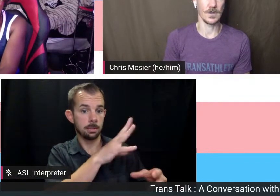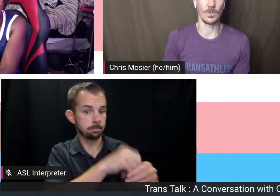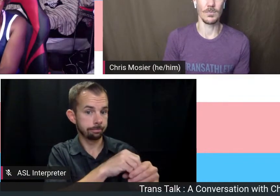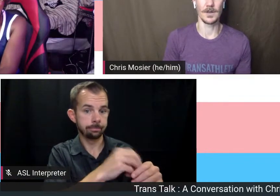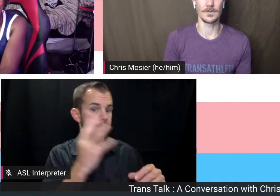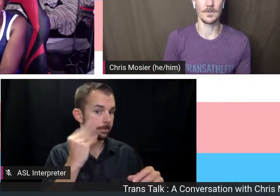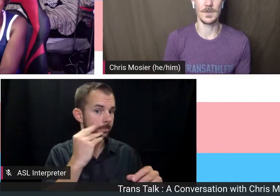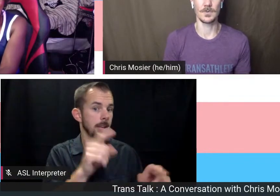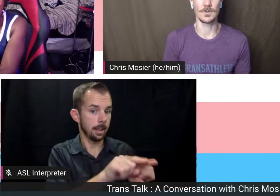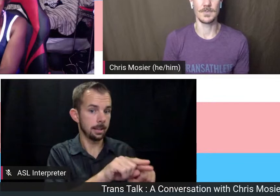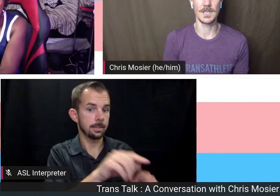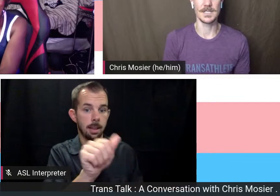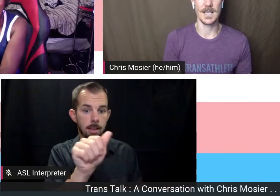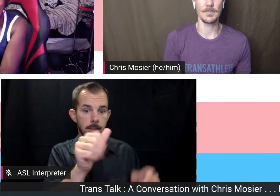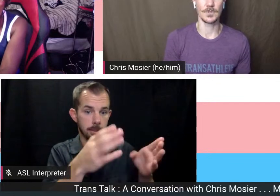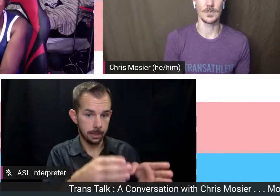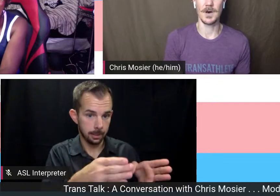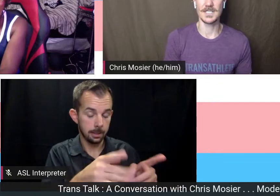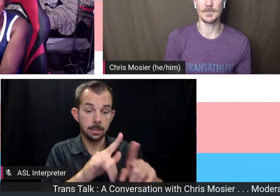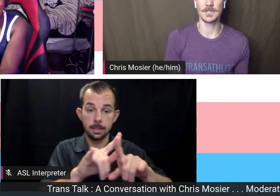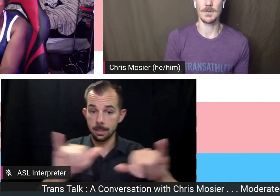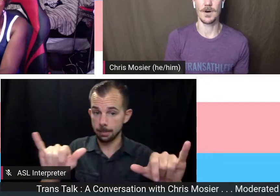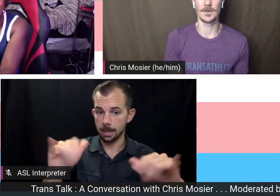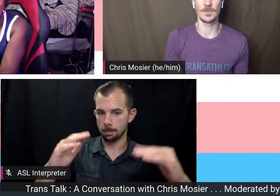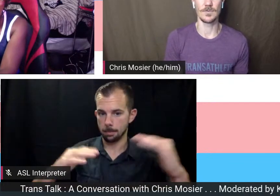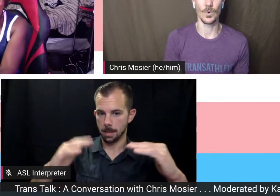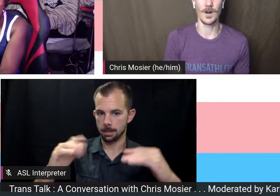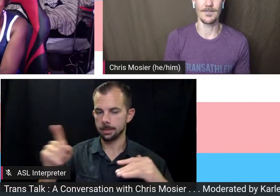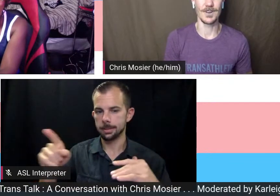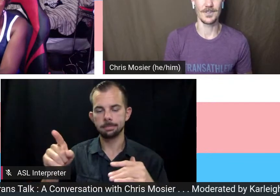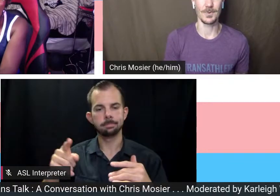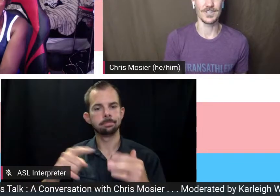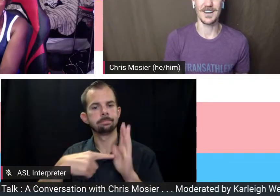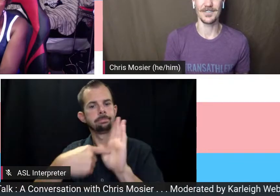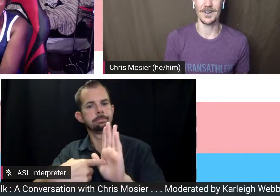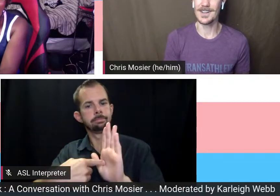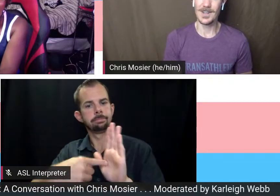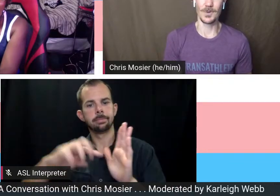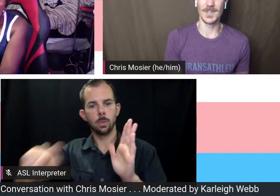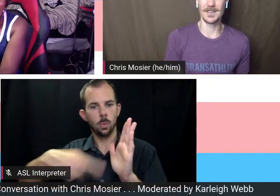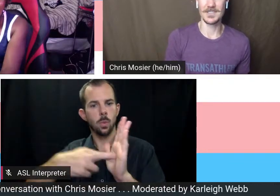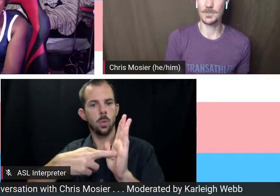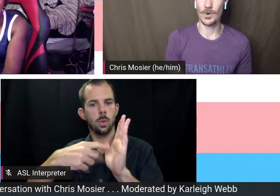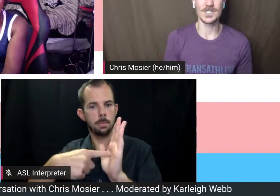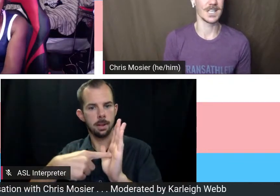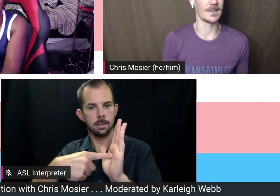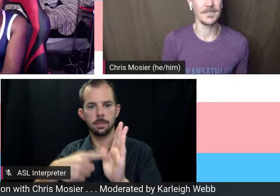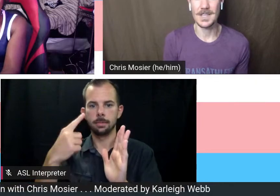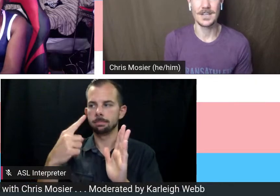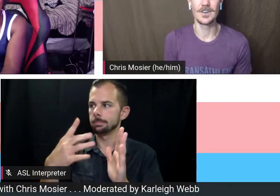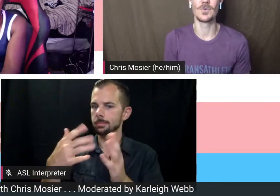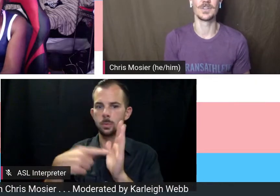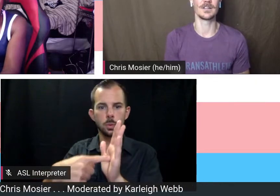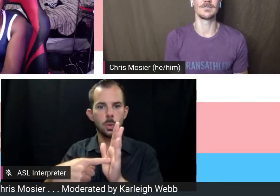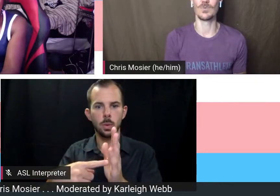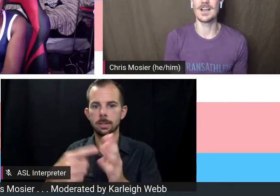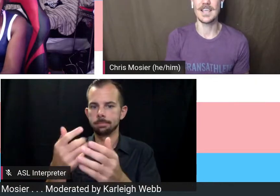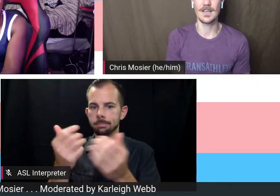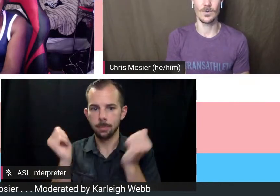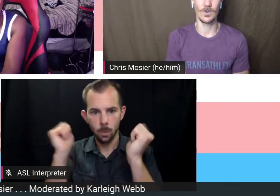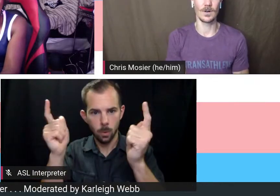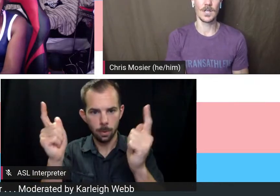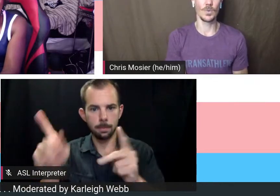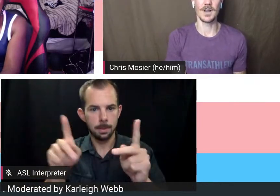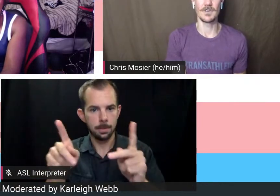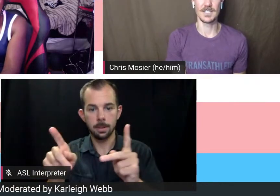be a role model for people and be an example, a possibility model for every other person out there, whether they love sports, or they love theater, or they love